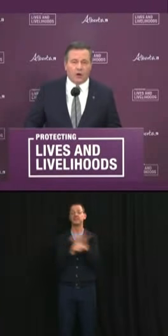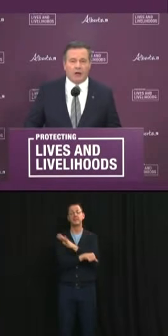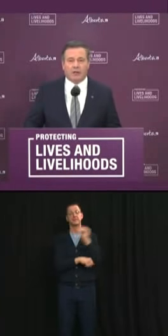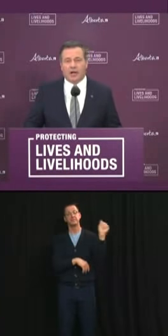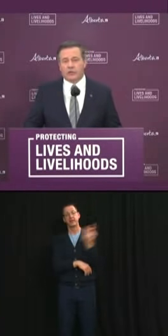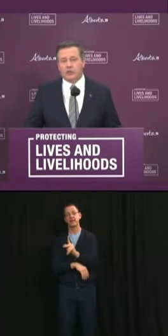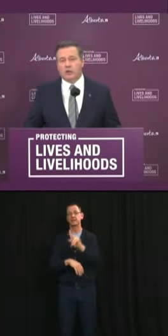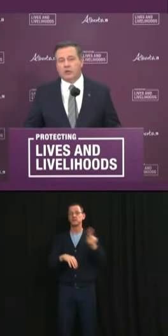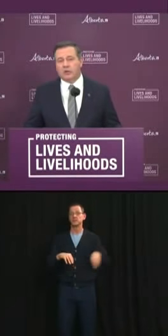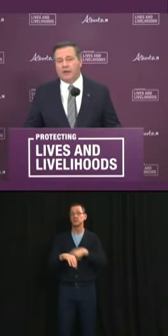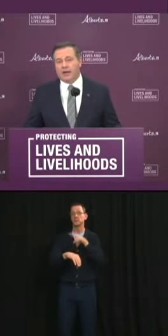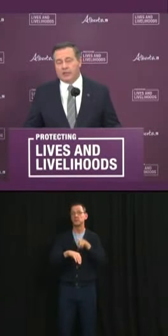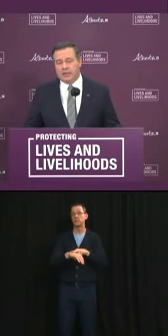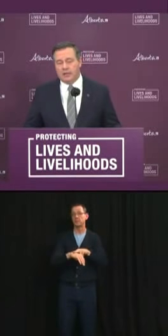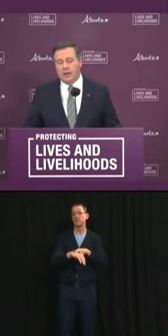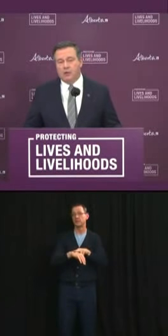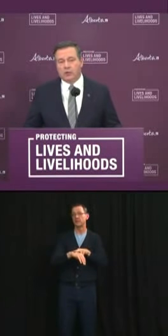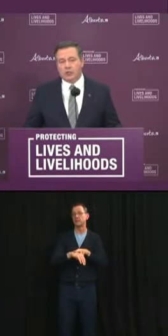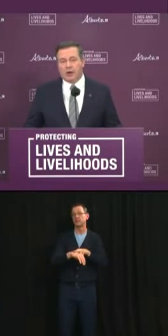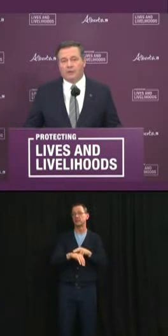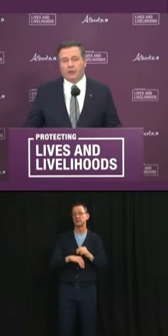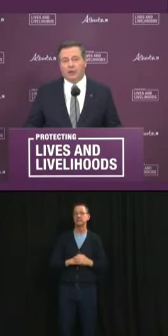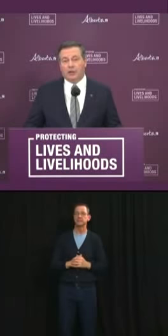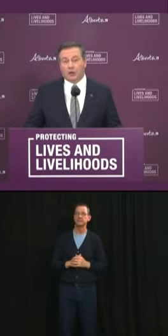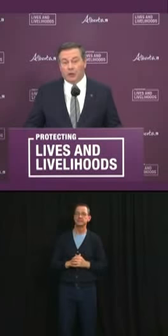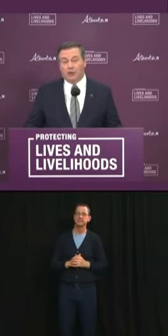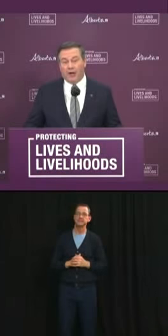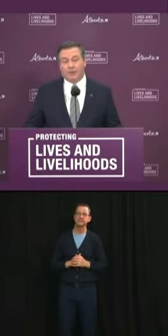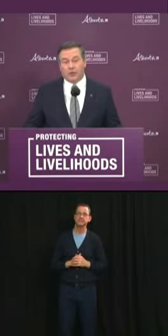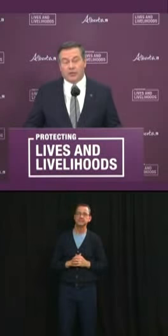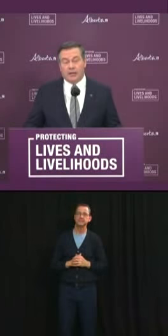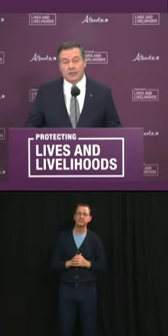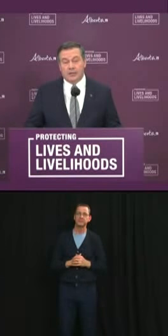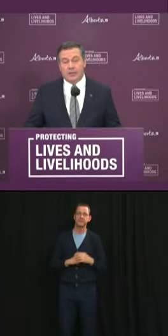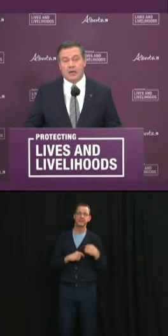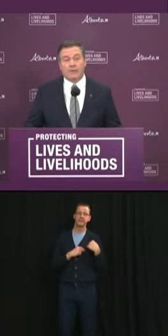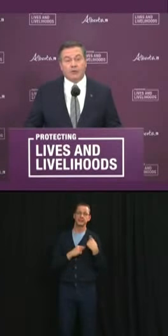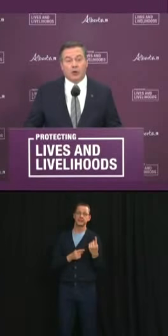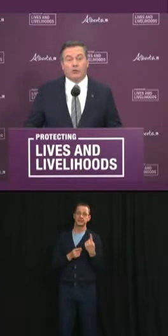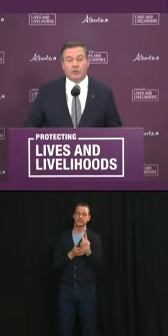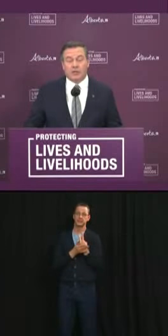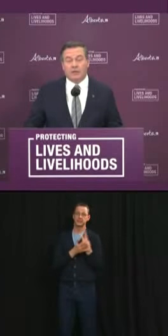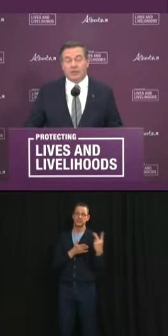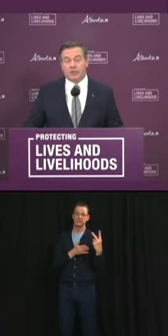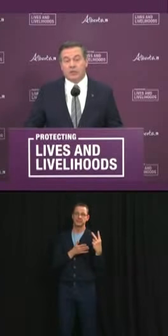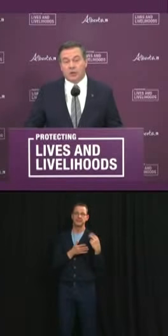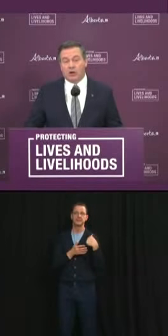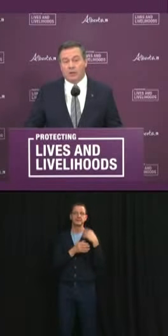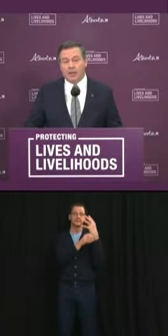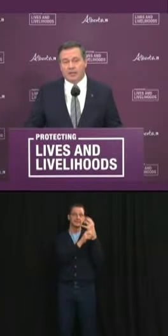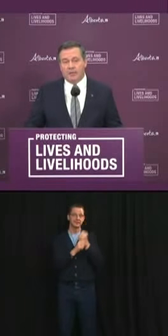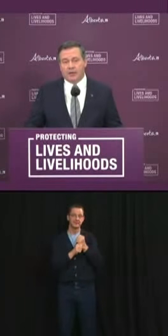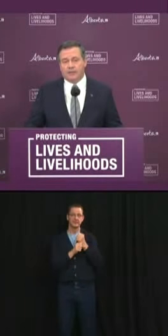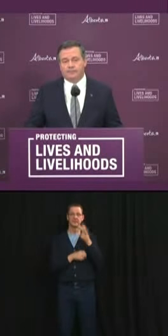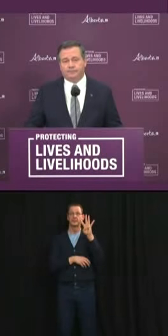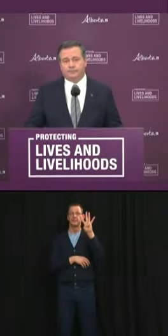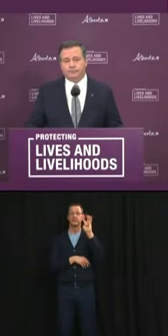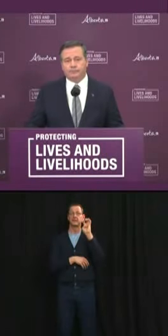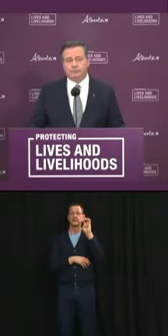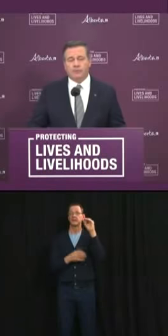almost 400,000 doses of vaccine, which is roughly 35% of the total received since the start of the